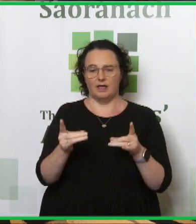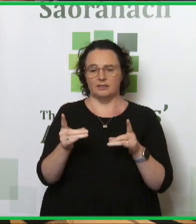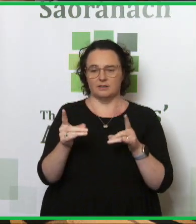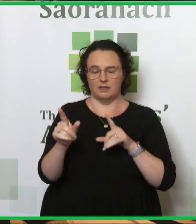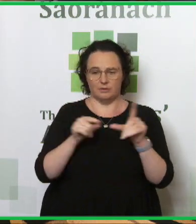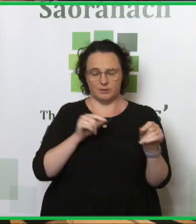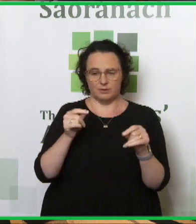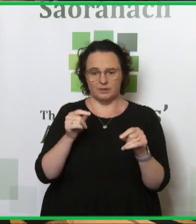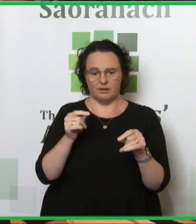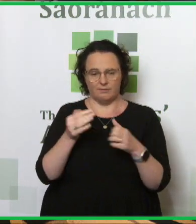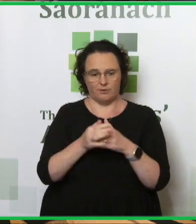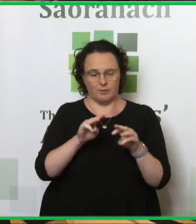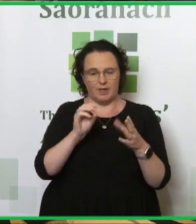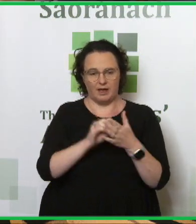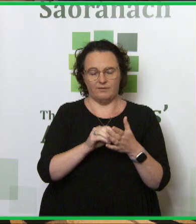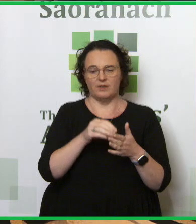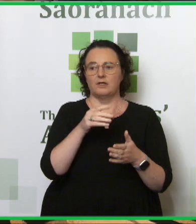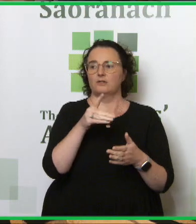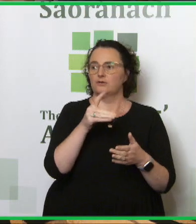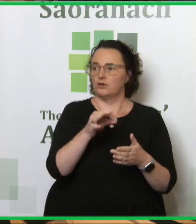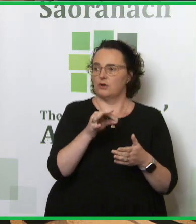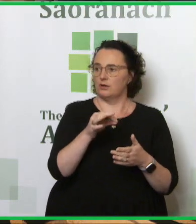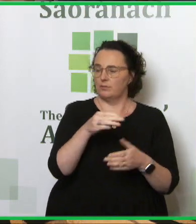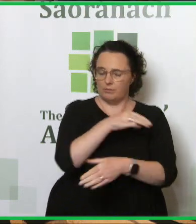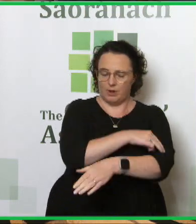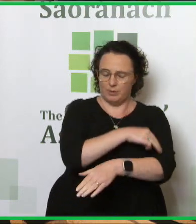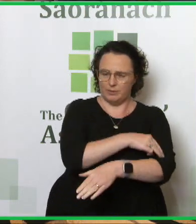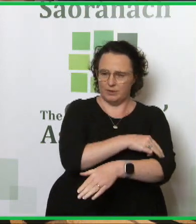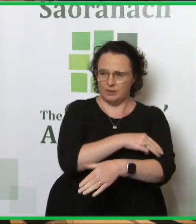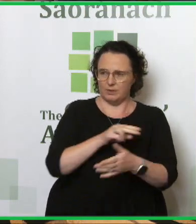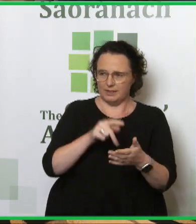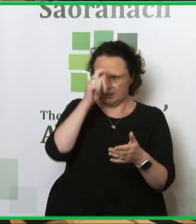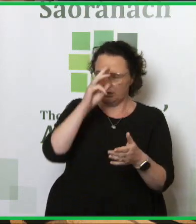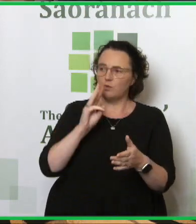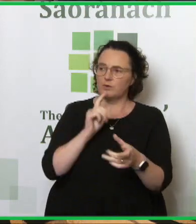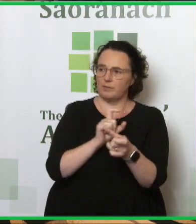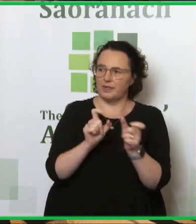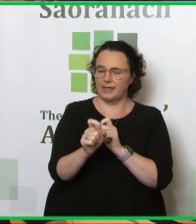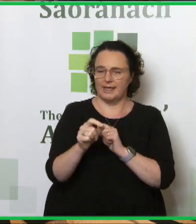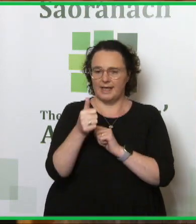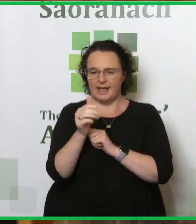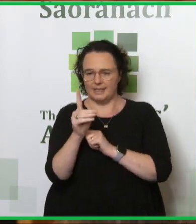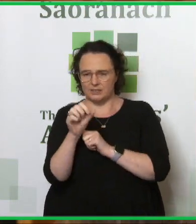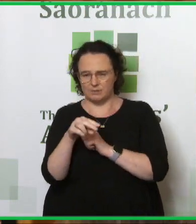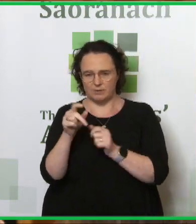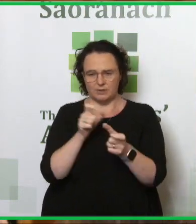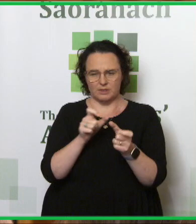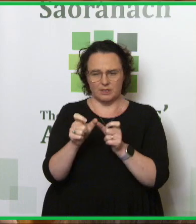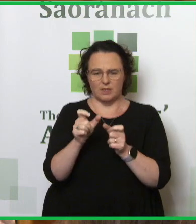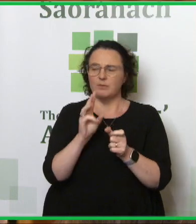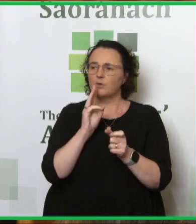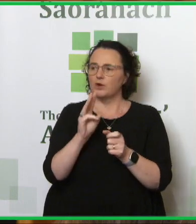a drug problem as opposed to with a drug addiction. It's just, we think it further stigmatises, so just maybe remove the word